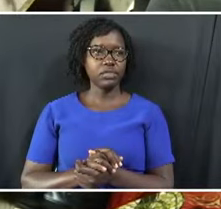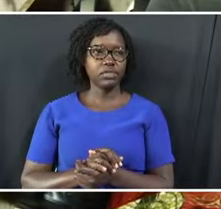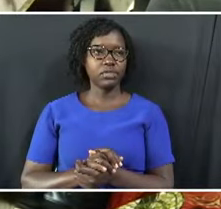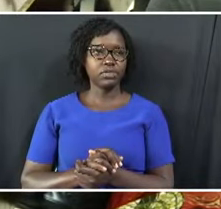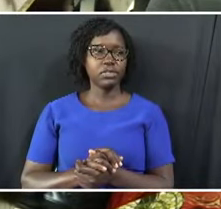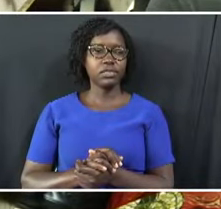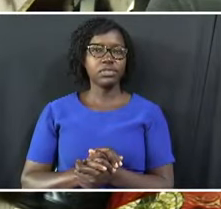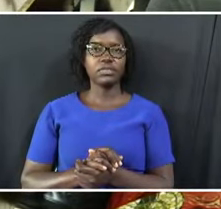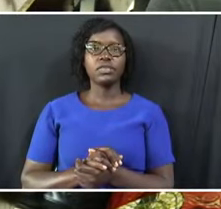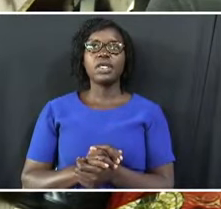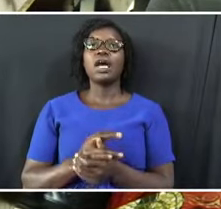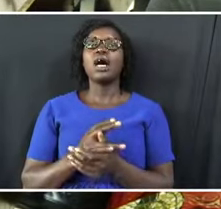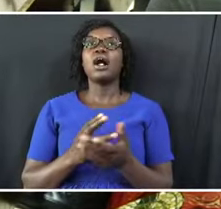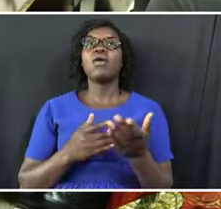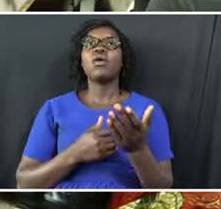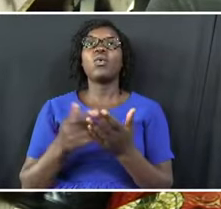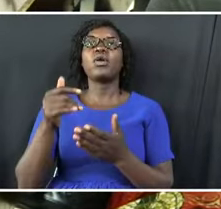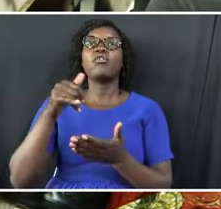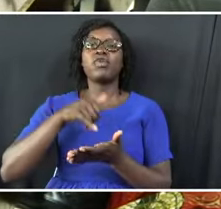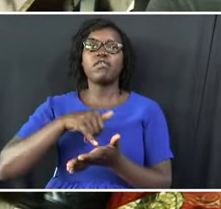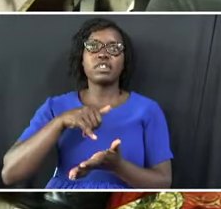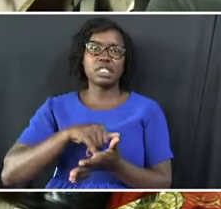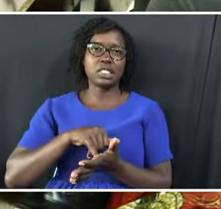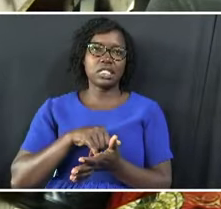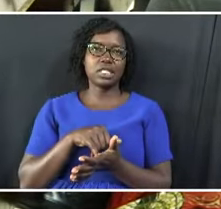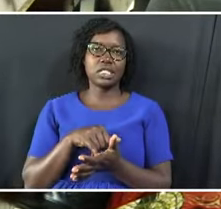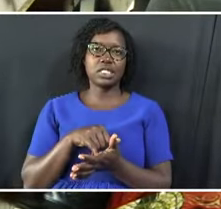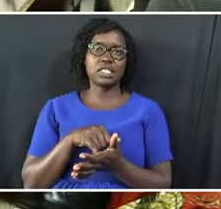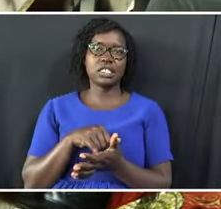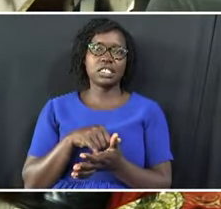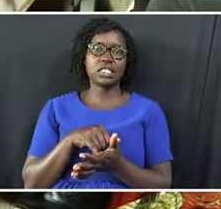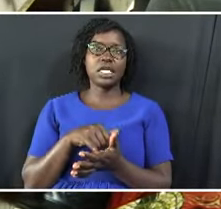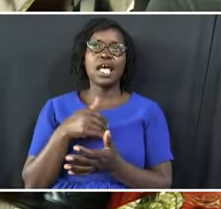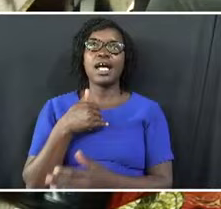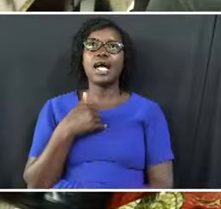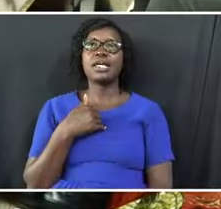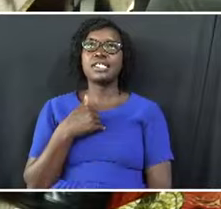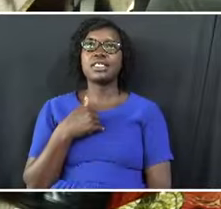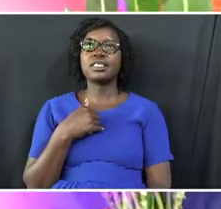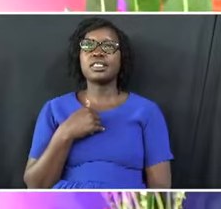Our stewardship week of emphasis has